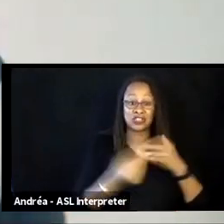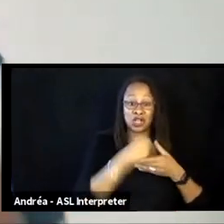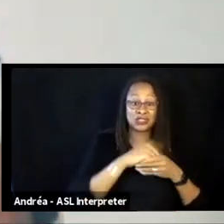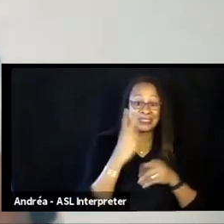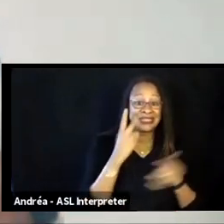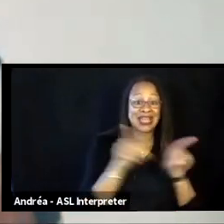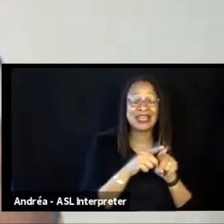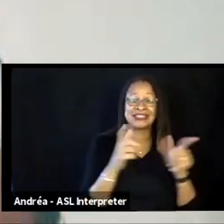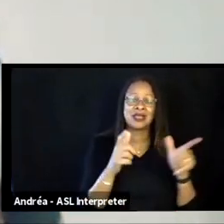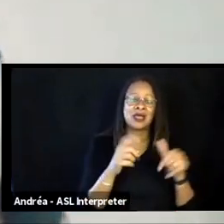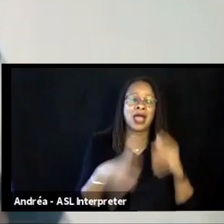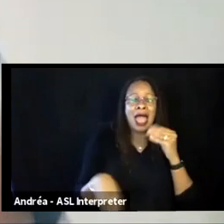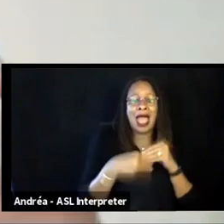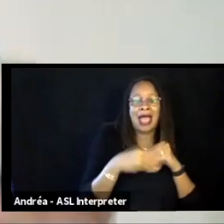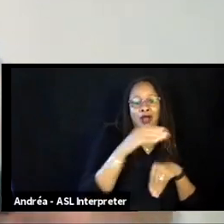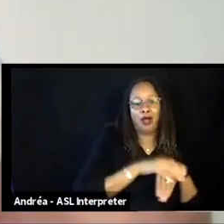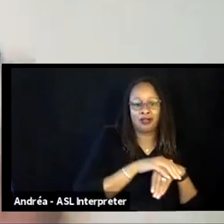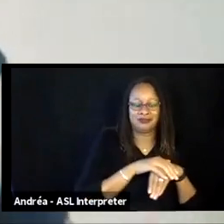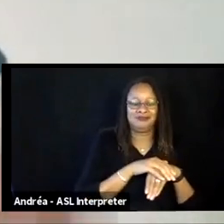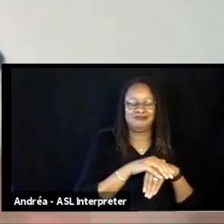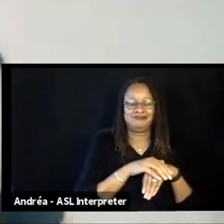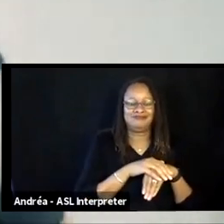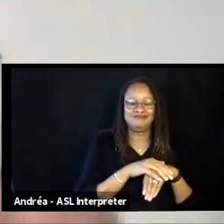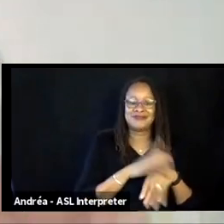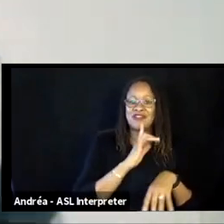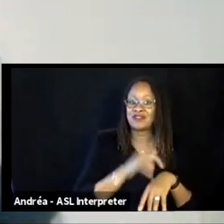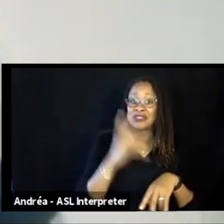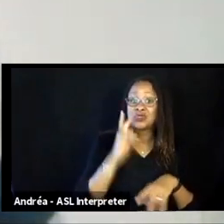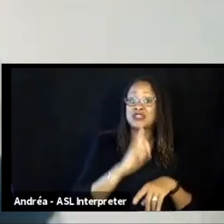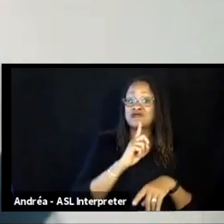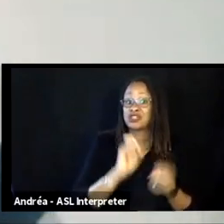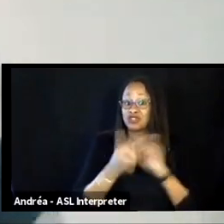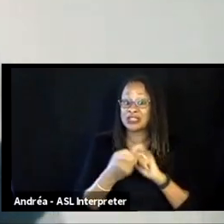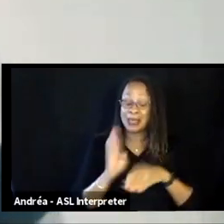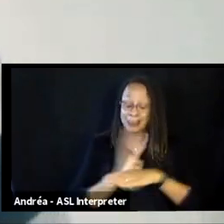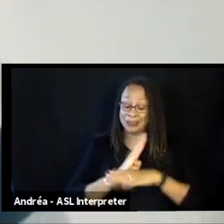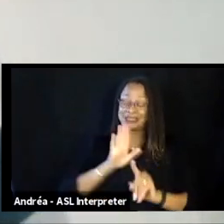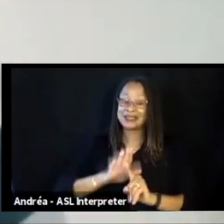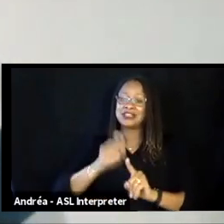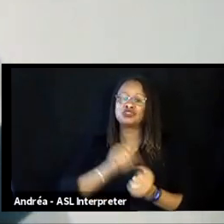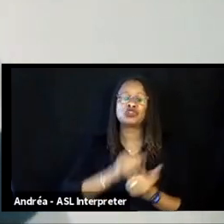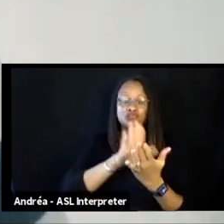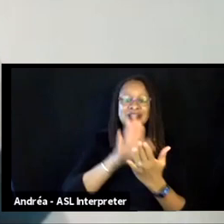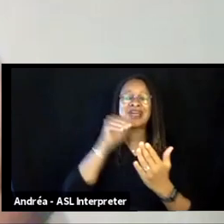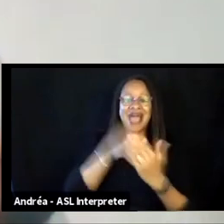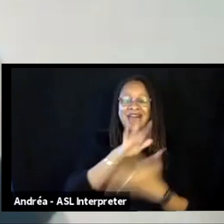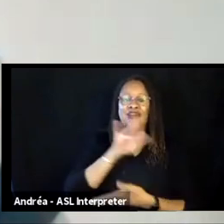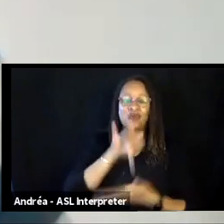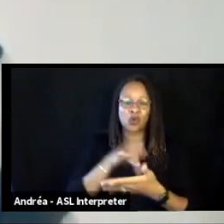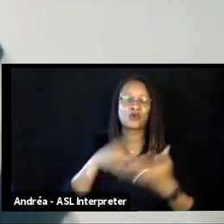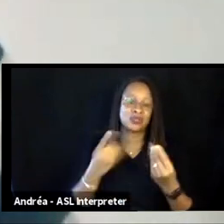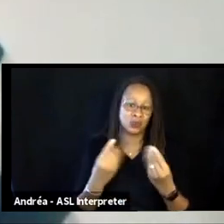as a sort of add-on, and actually really to see real change, businesses need to kind of address that at the core of what they